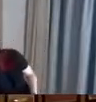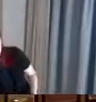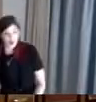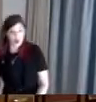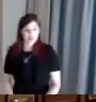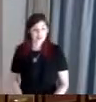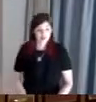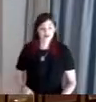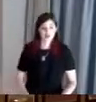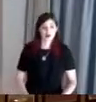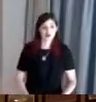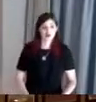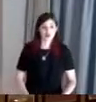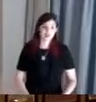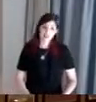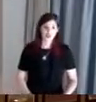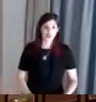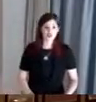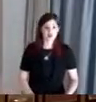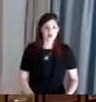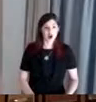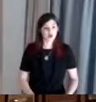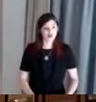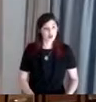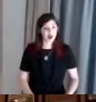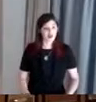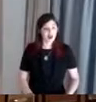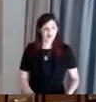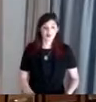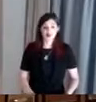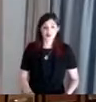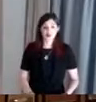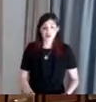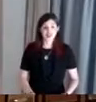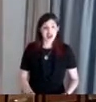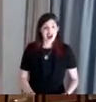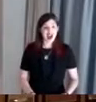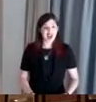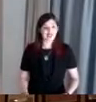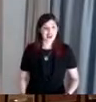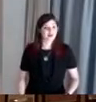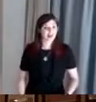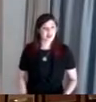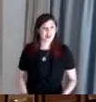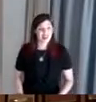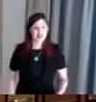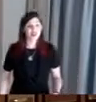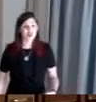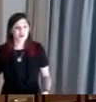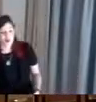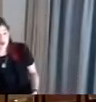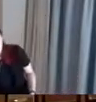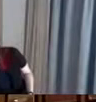Wi-Fi in the stores and the Starbucks stores. And as you know, Starbucks offers free Wi-Fi. This is one of their most advertised benefits.